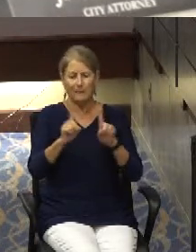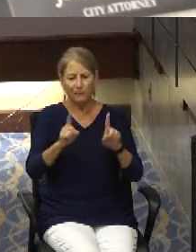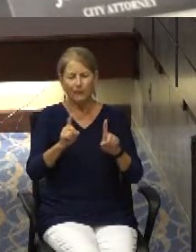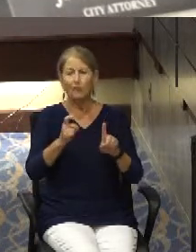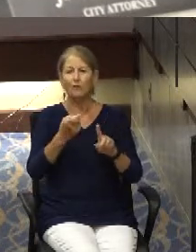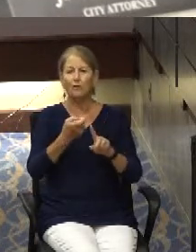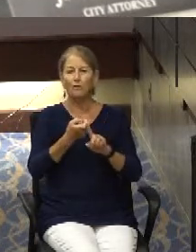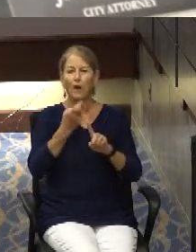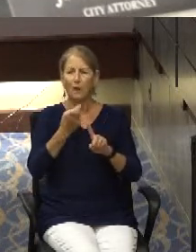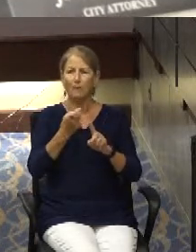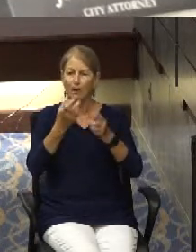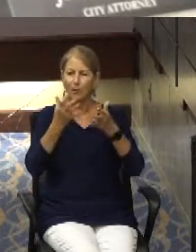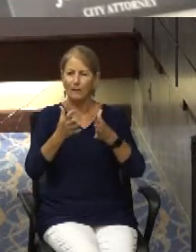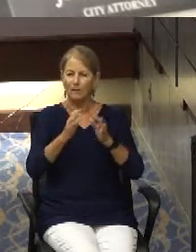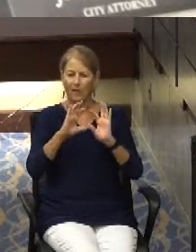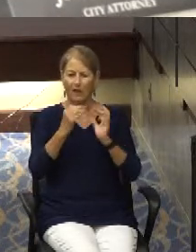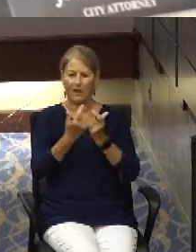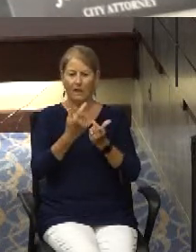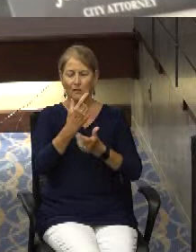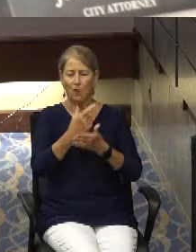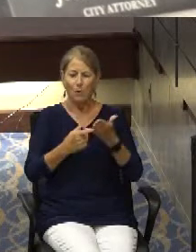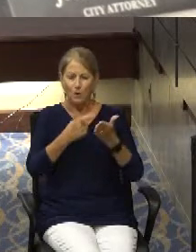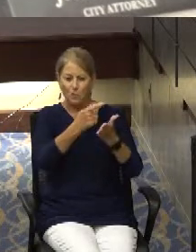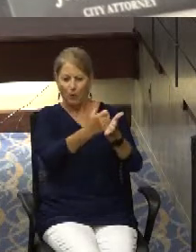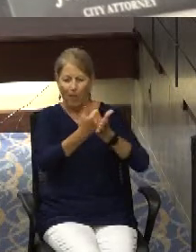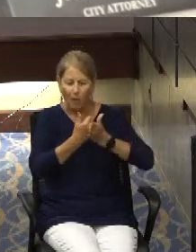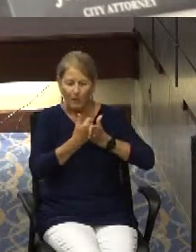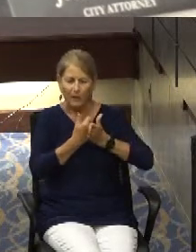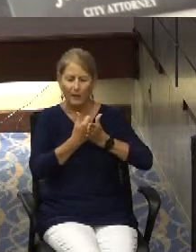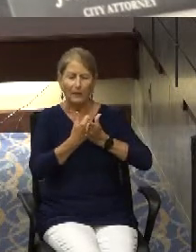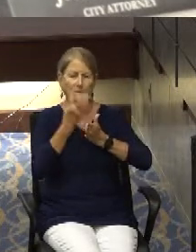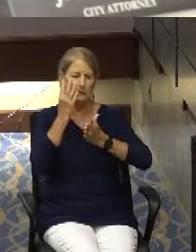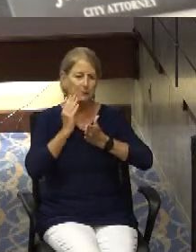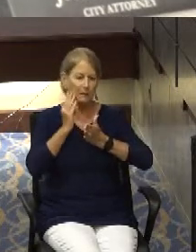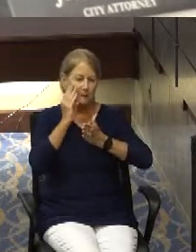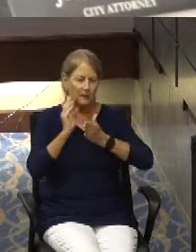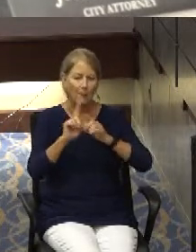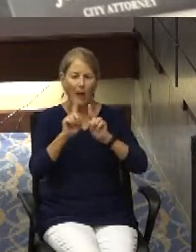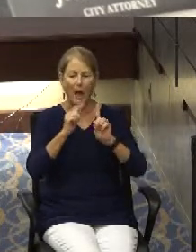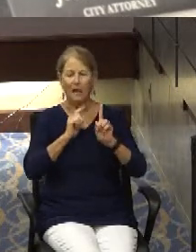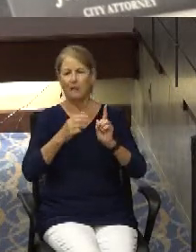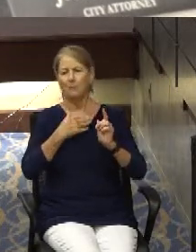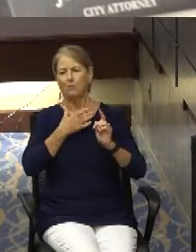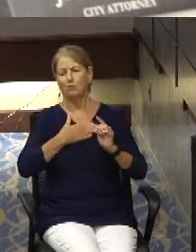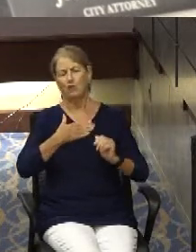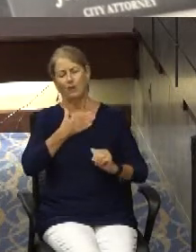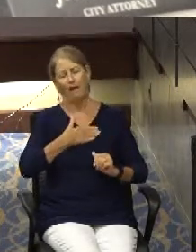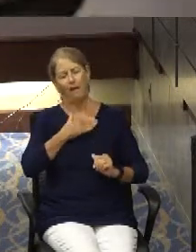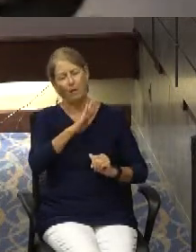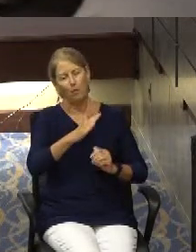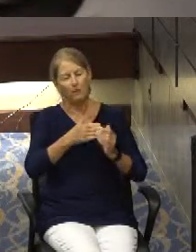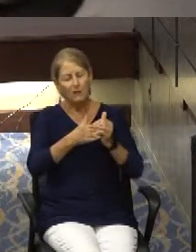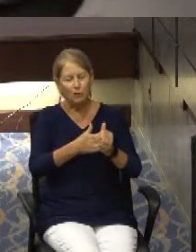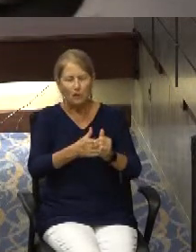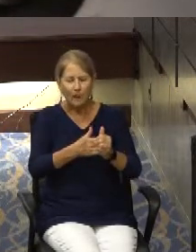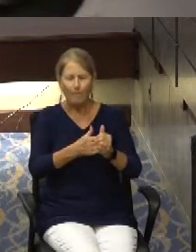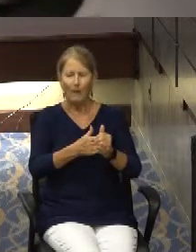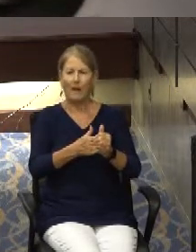in what you and I you helped me go through. But I appreciate your leadership, and I appreciate that